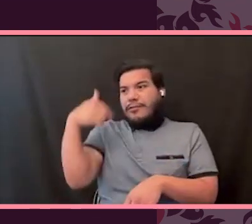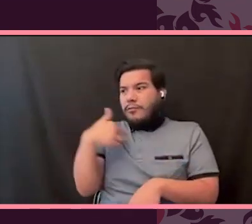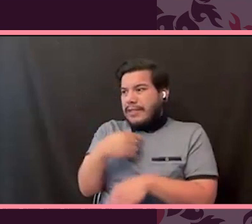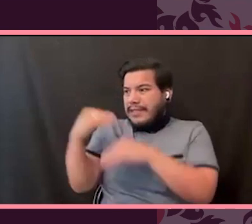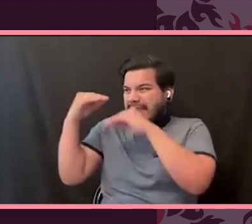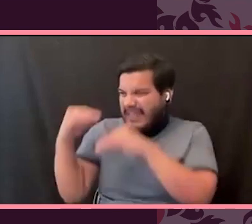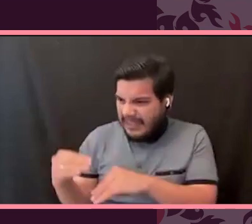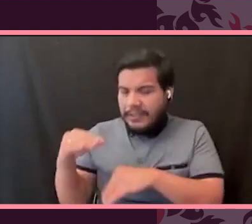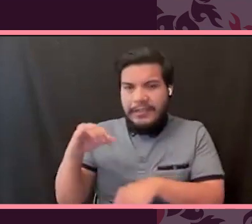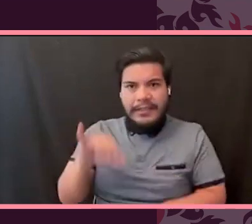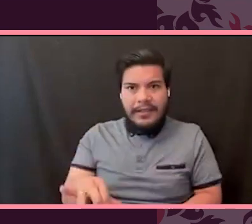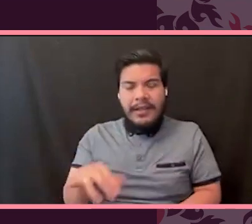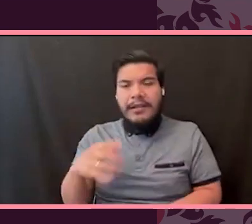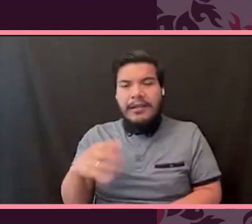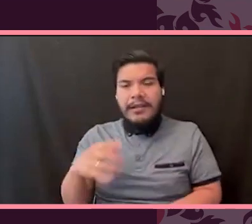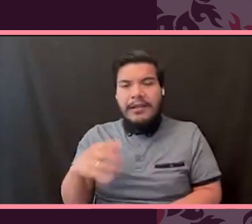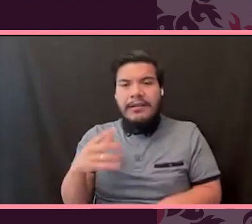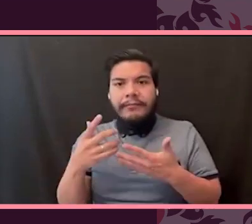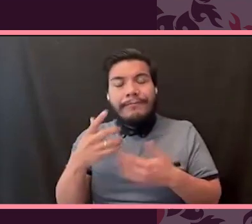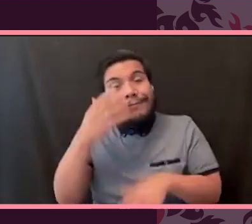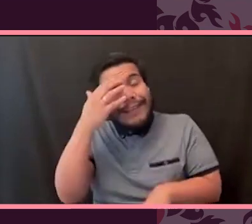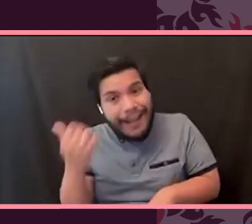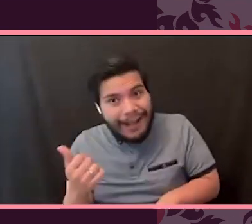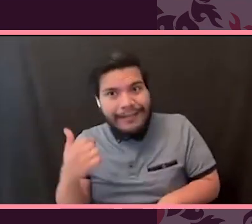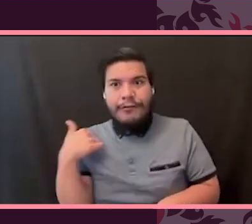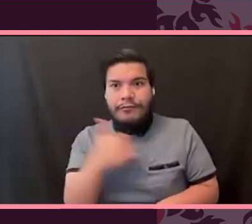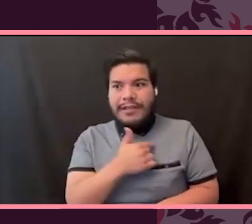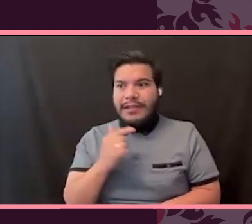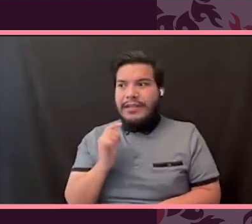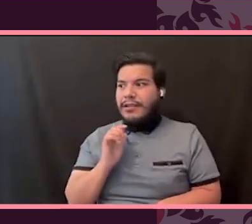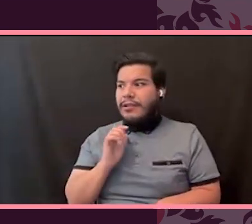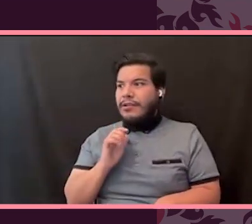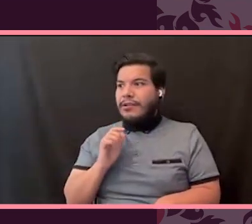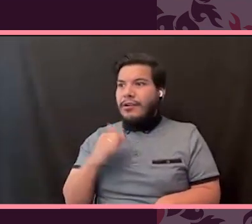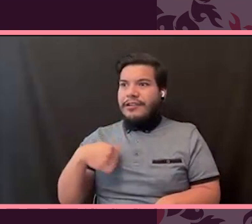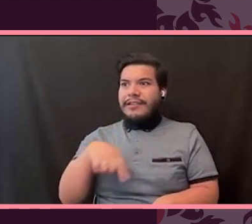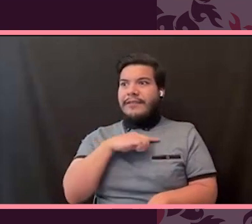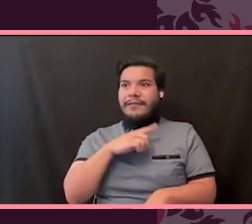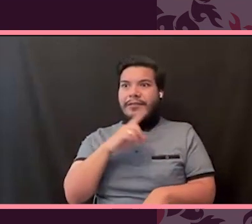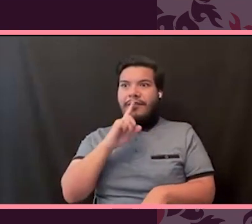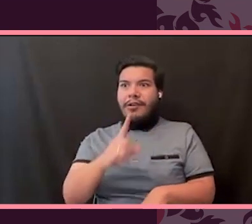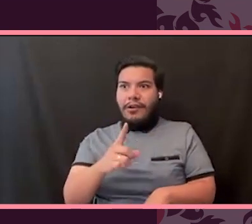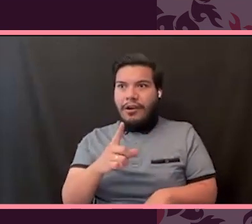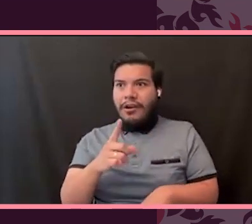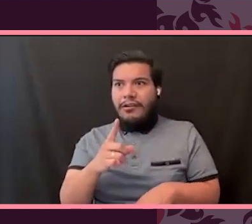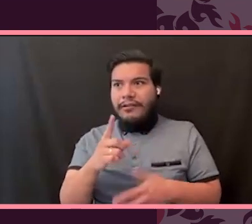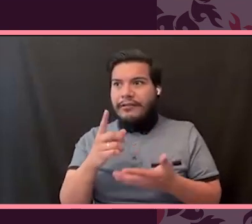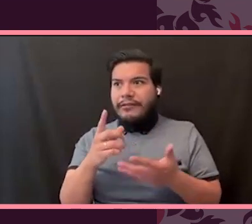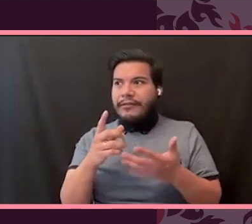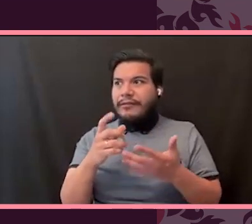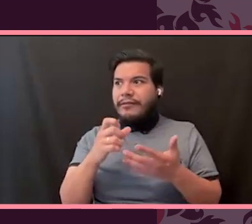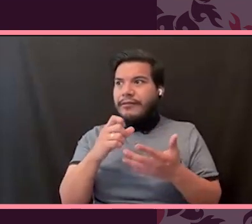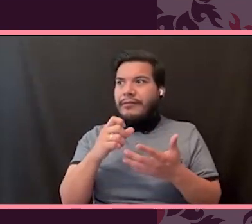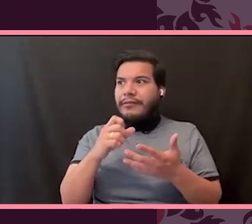over a lot due to the fact that we ourselves are afraid and we don't have spaces to process and to be held